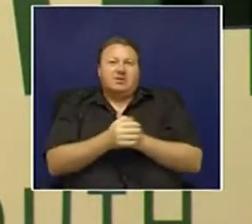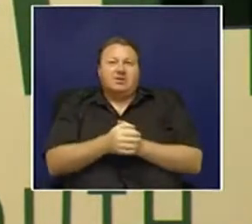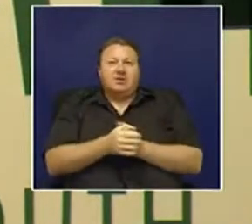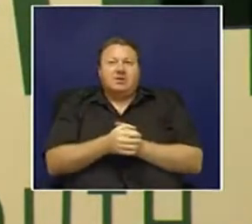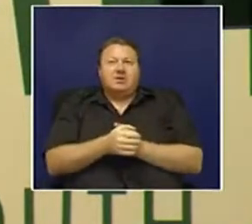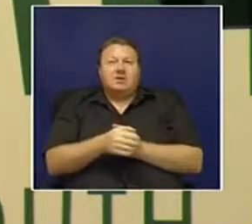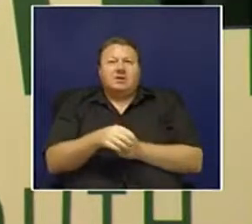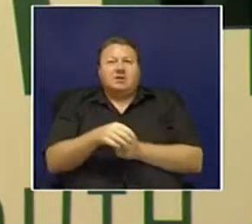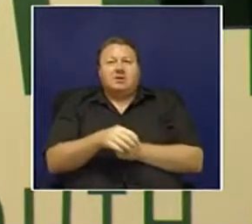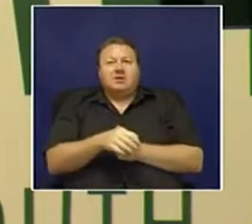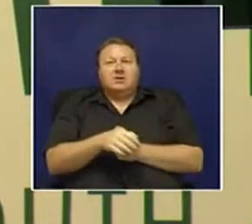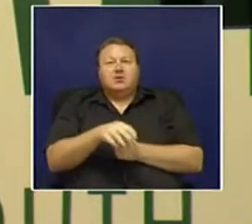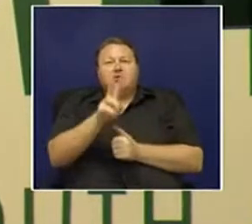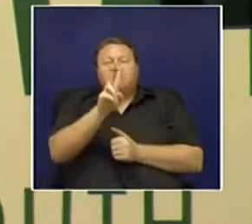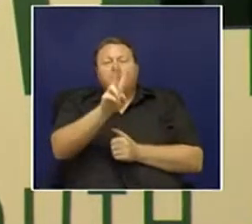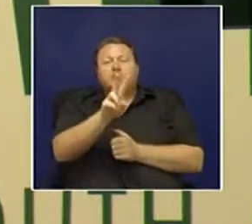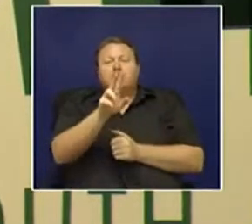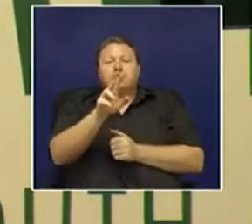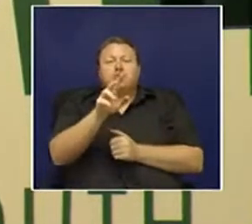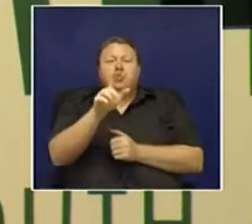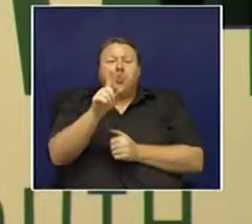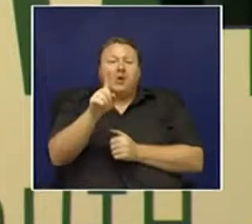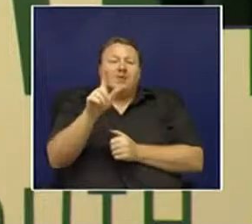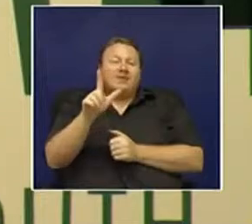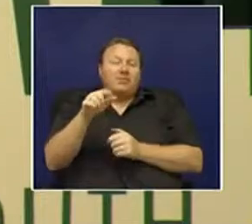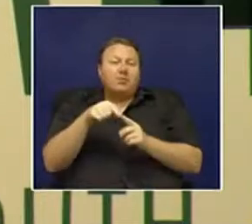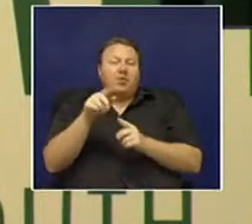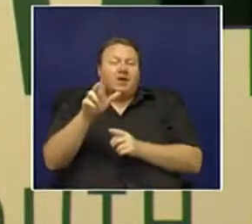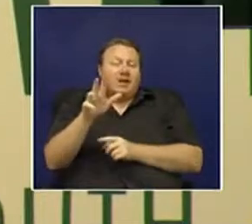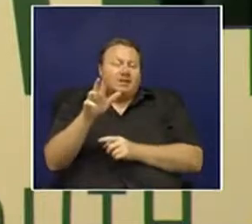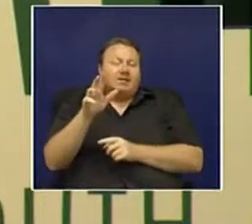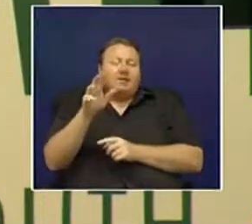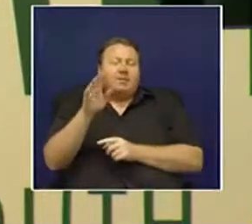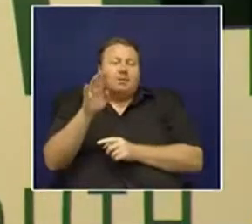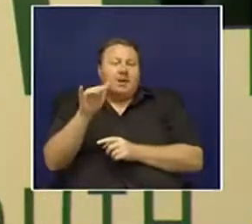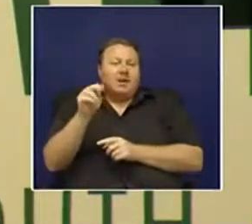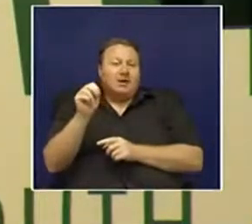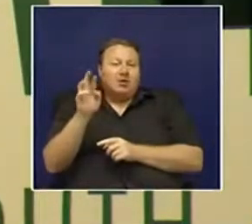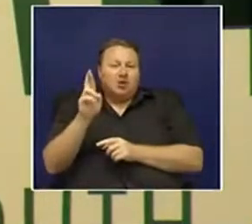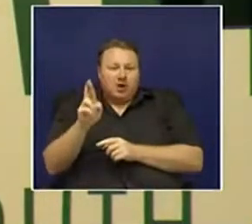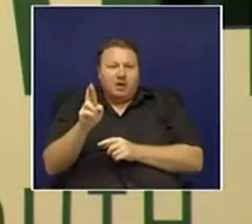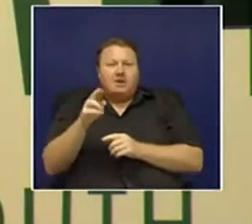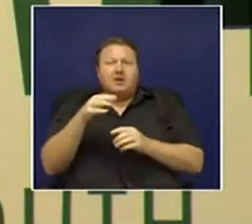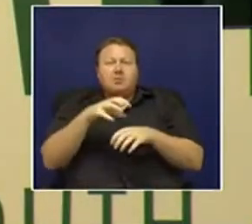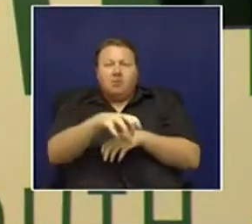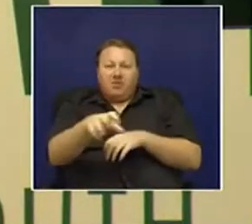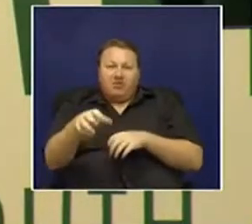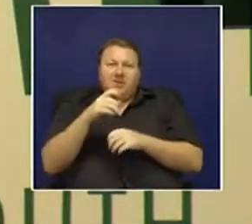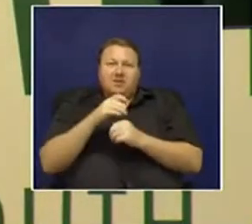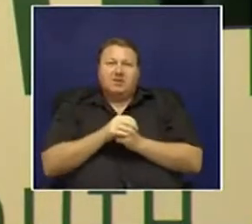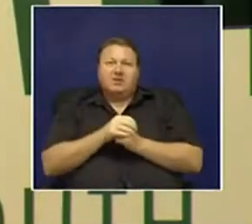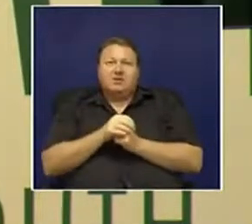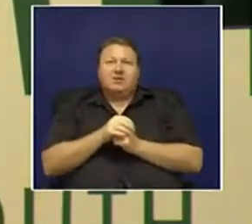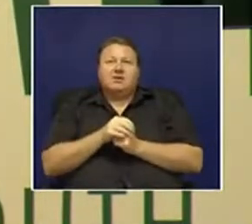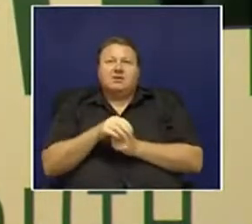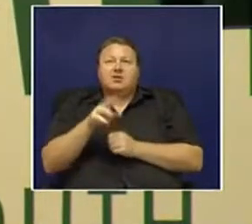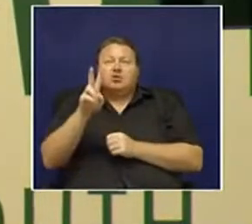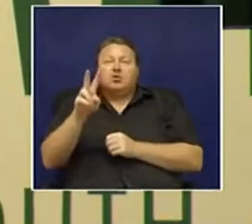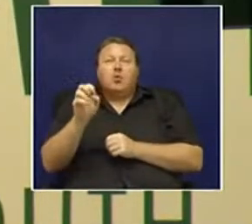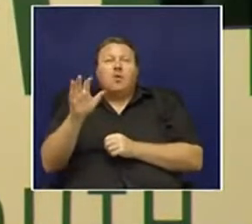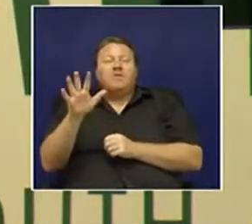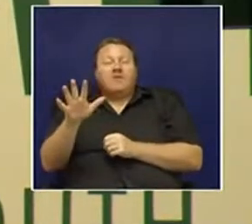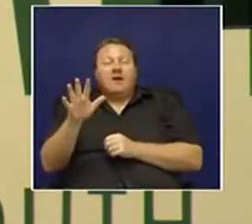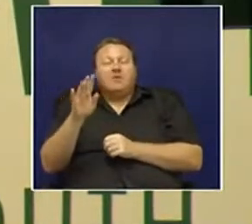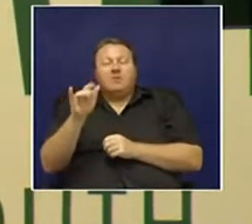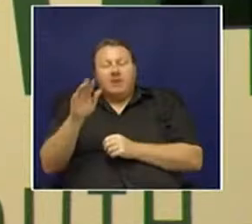217.8 billion rand by provinces and 205.7 billion by